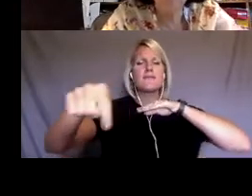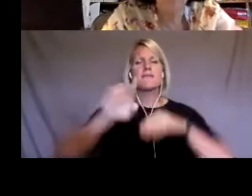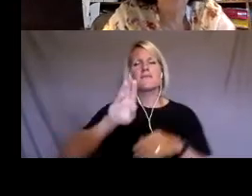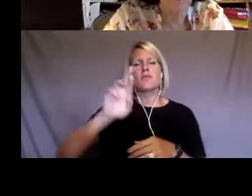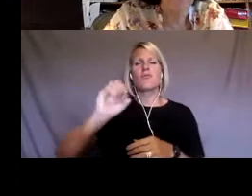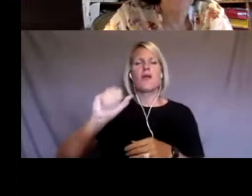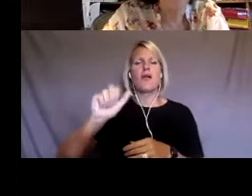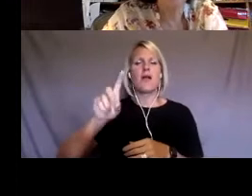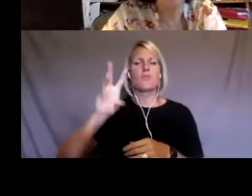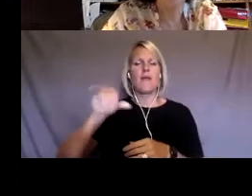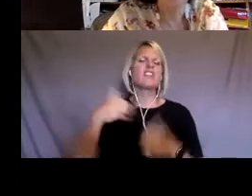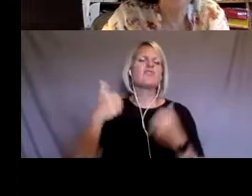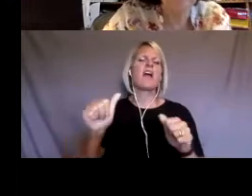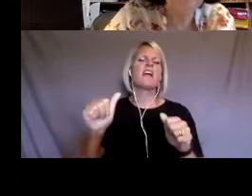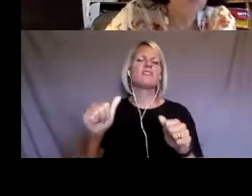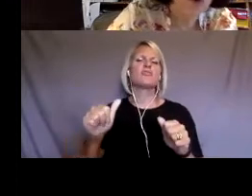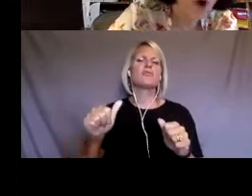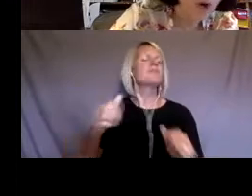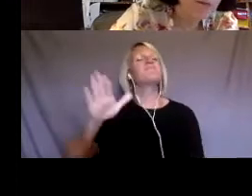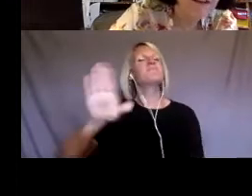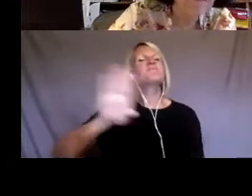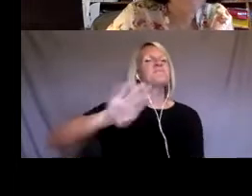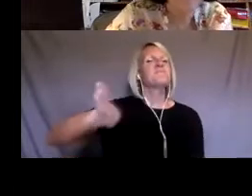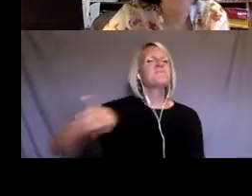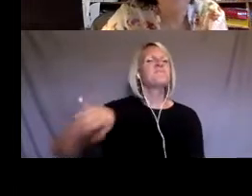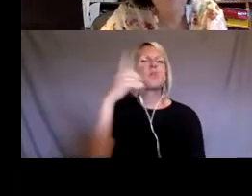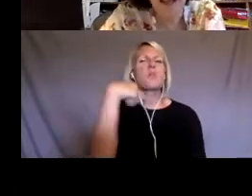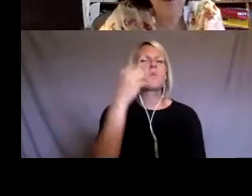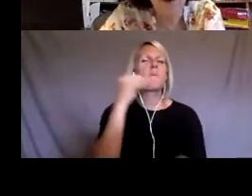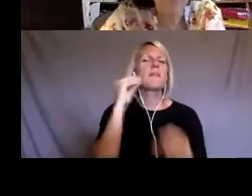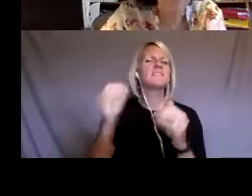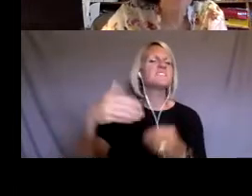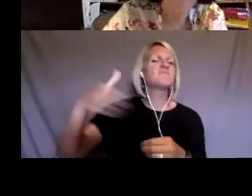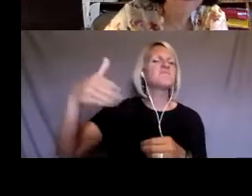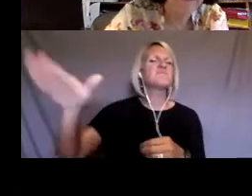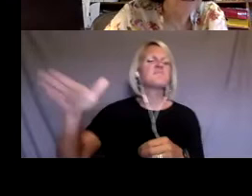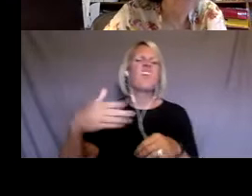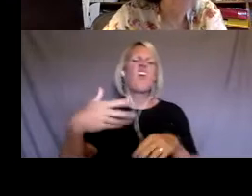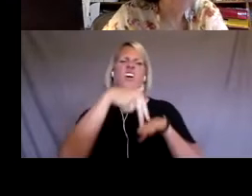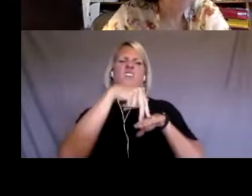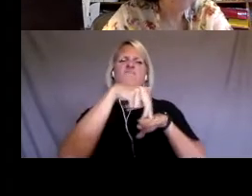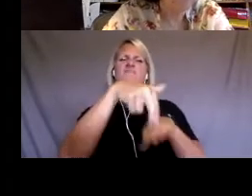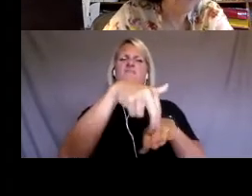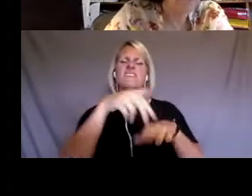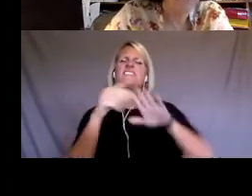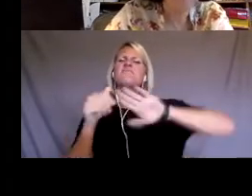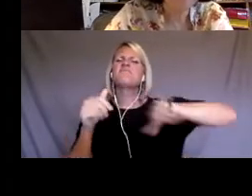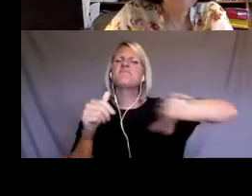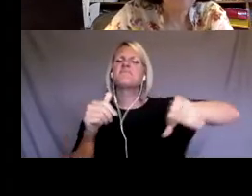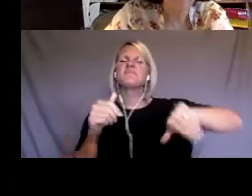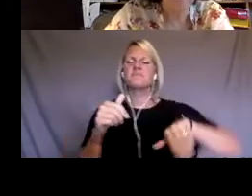push away people that look homeless, people on skateboards, bag ladies,